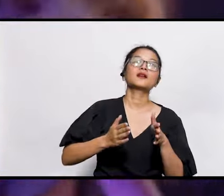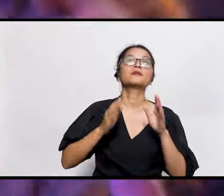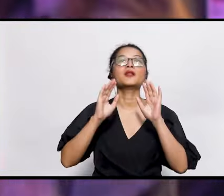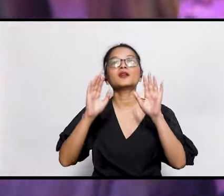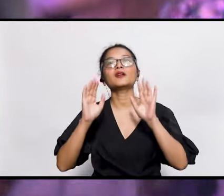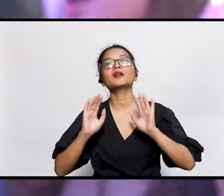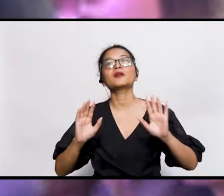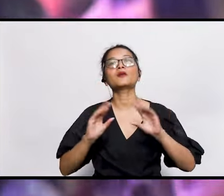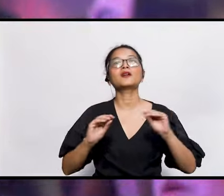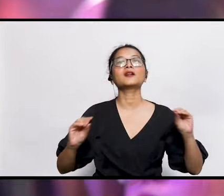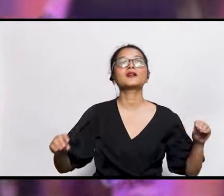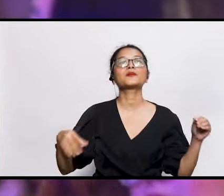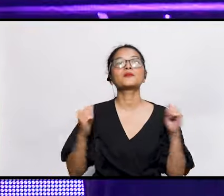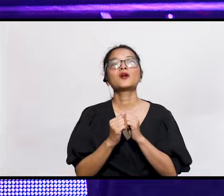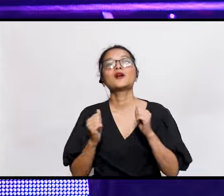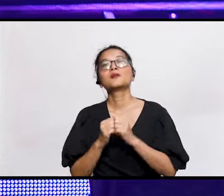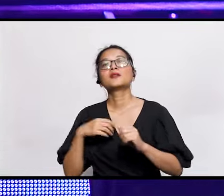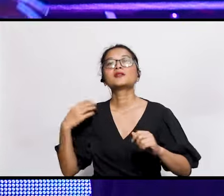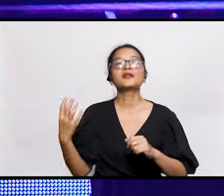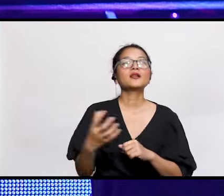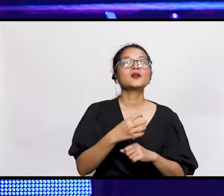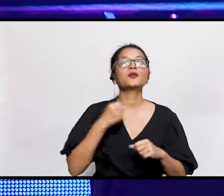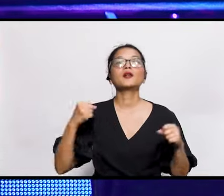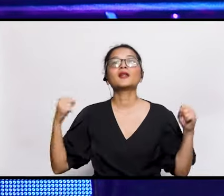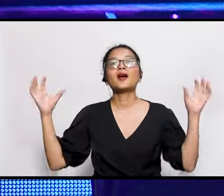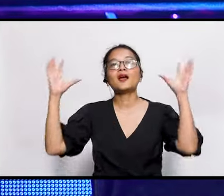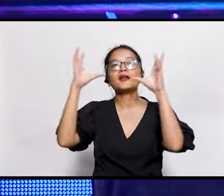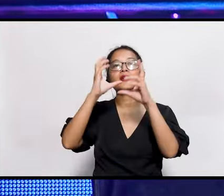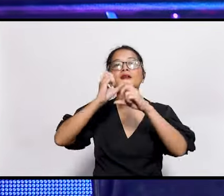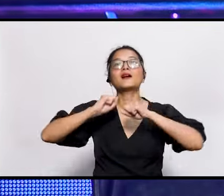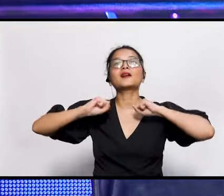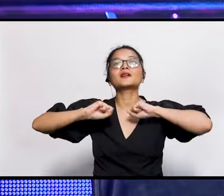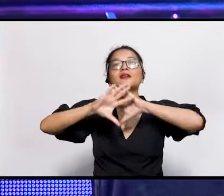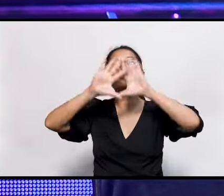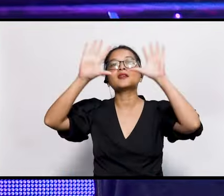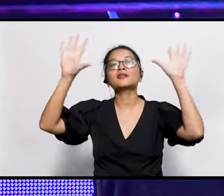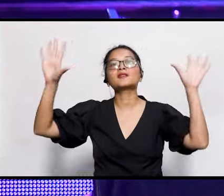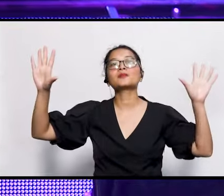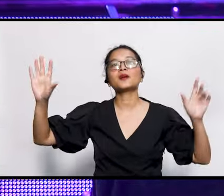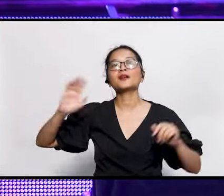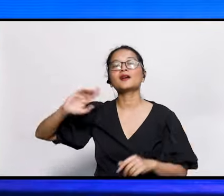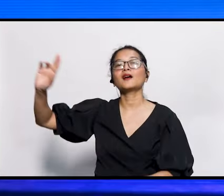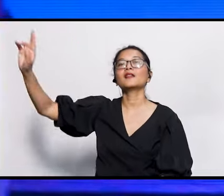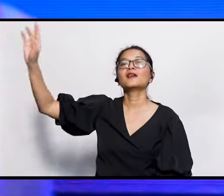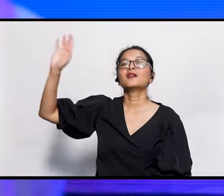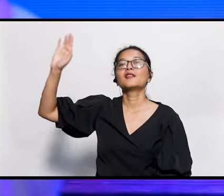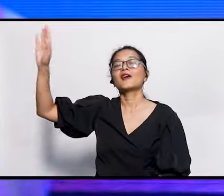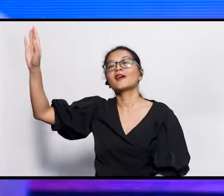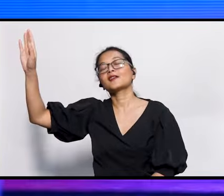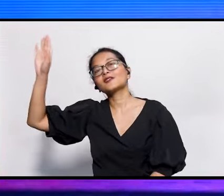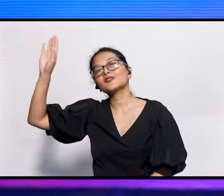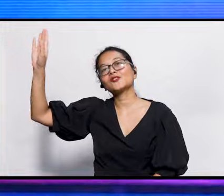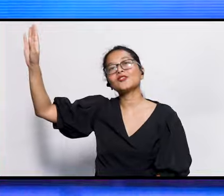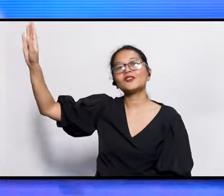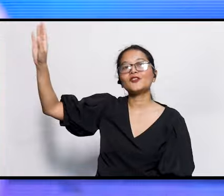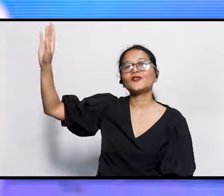are Miracle work promise keeper in the darkness my god